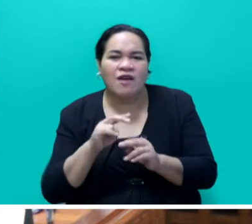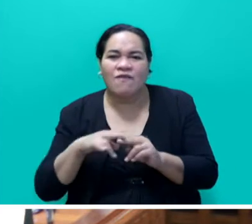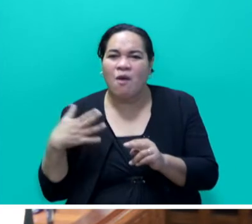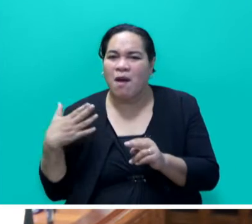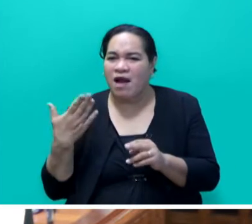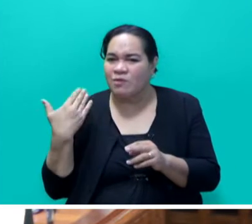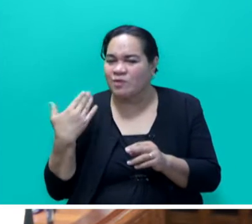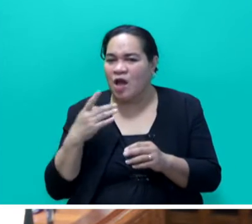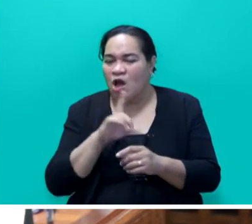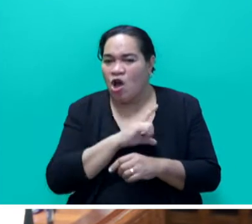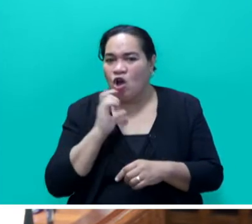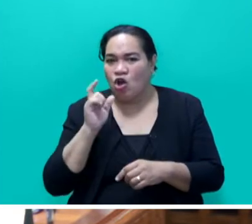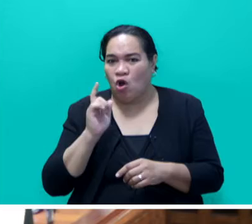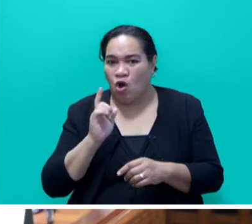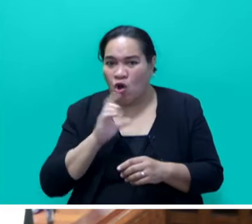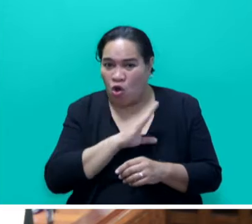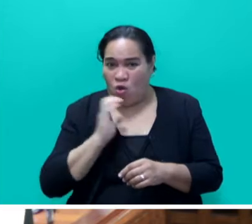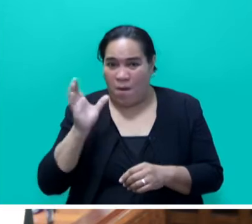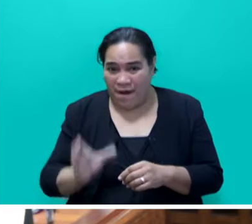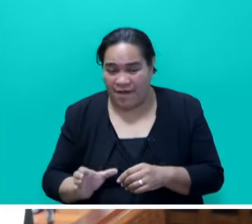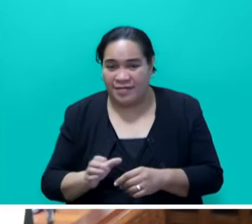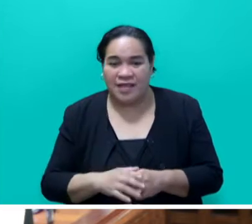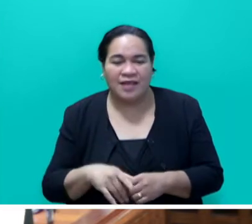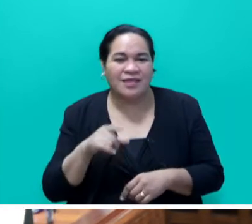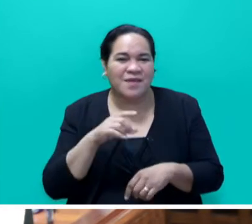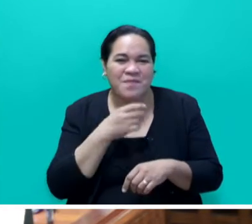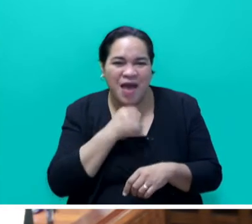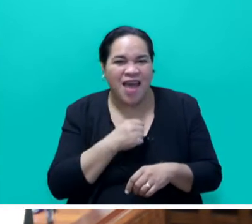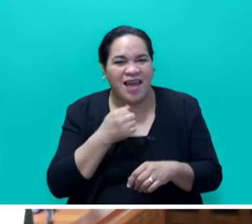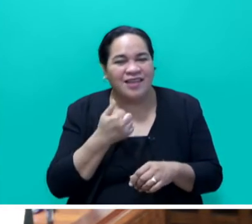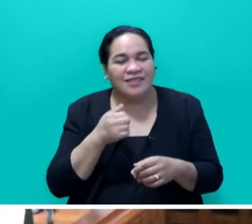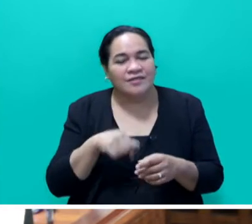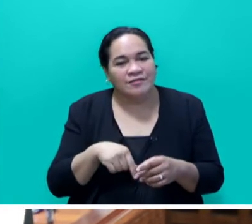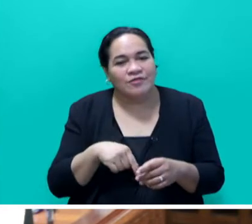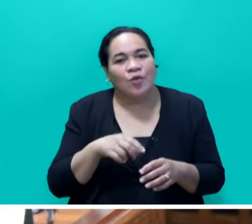Rear Admiral Bilamino Poto, and of course acknowledge his dear wife as well, Lillian,